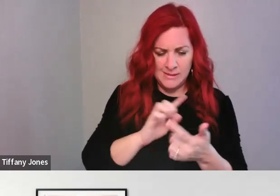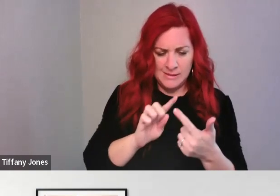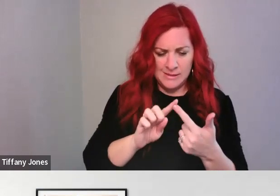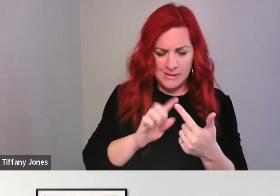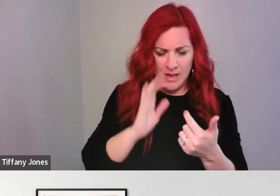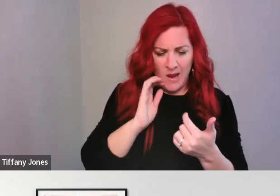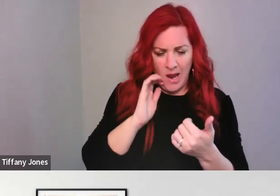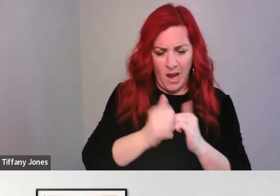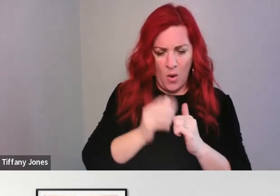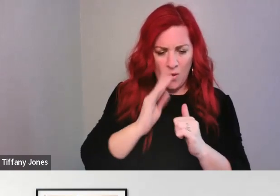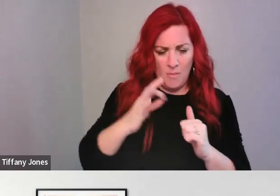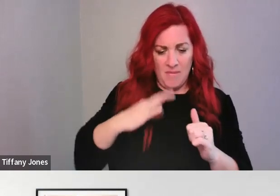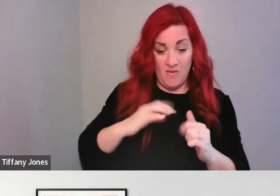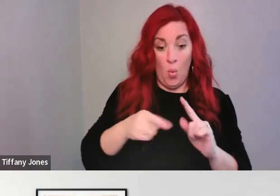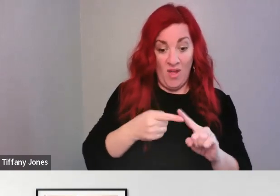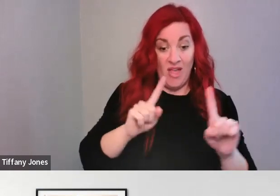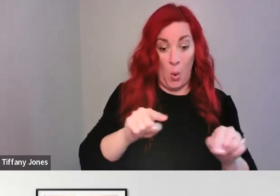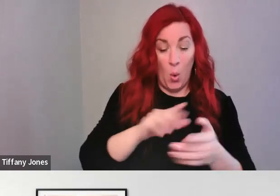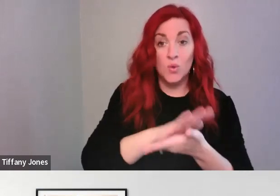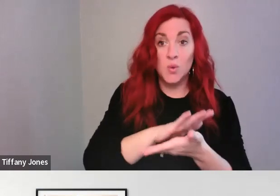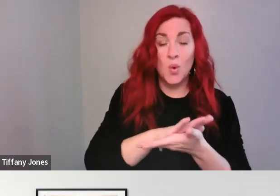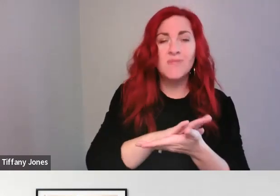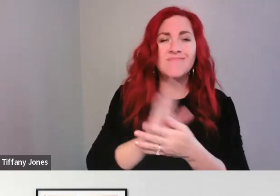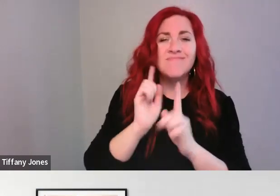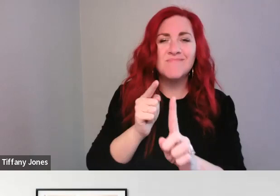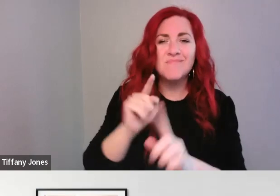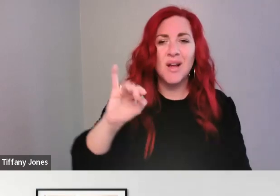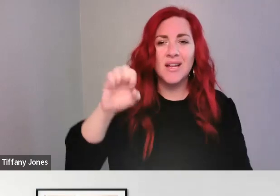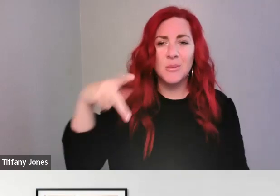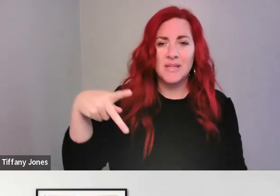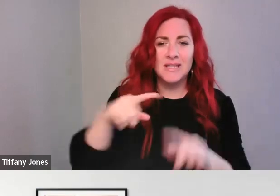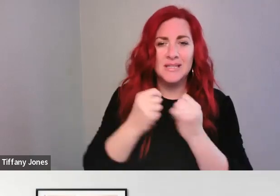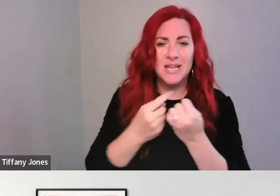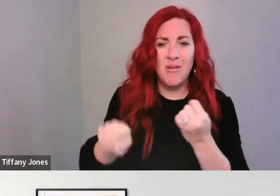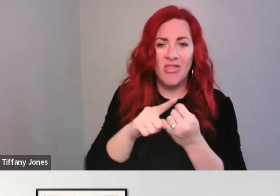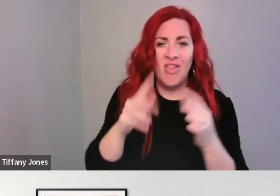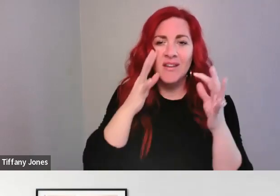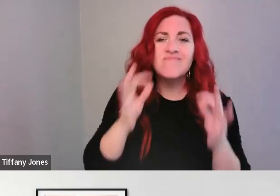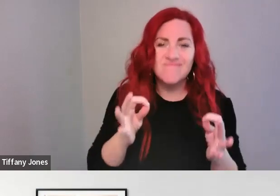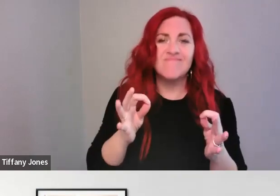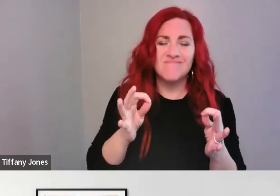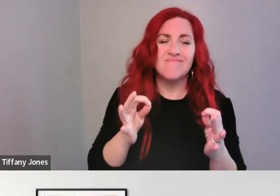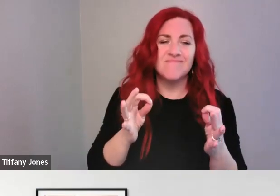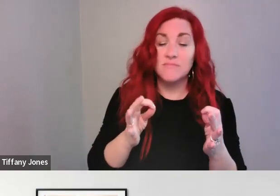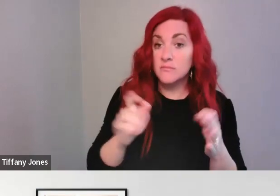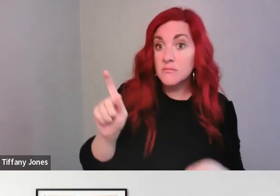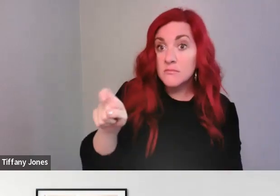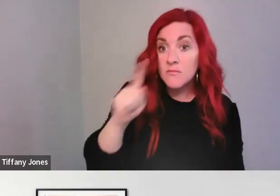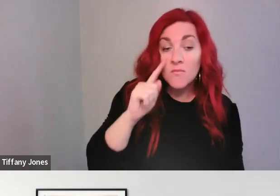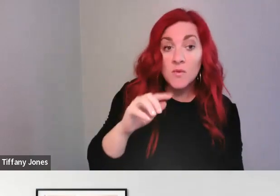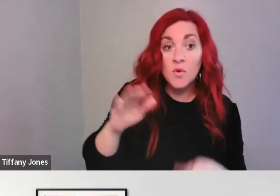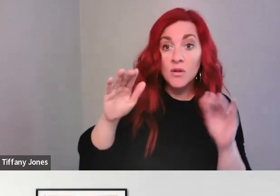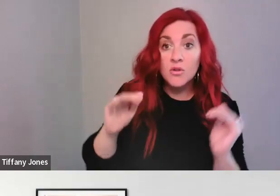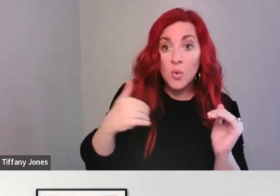benefit them when they're in school? And that's really what the IEP team needs to decide. Is it necessary for the kiddo to have it outside of the school